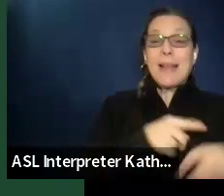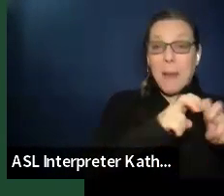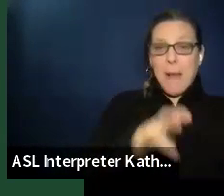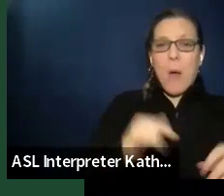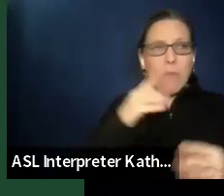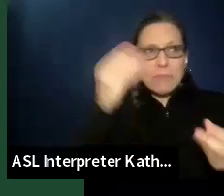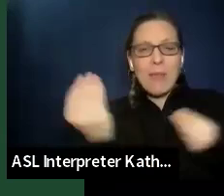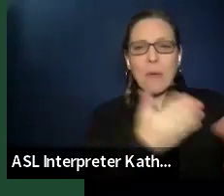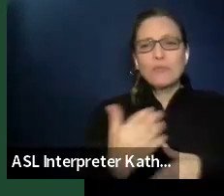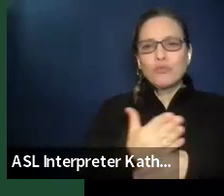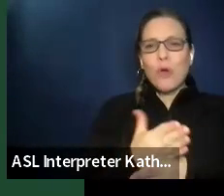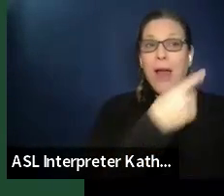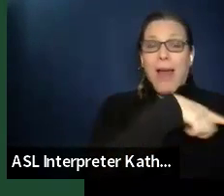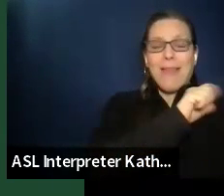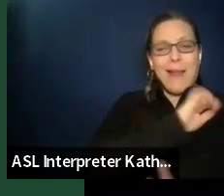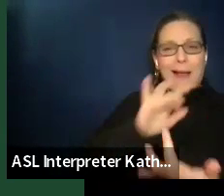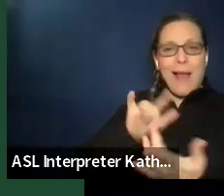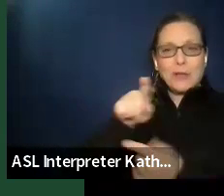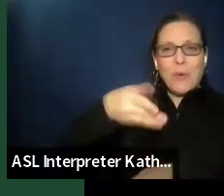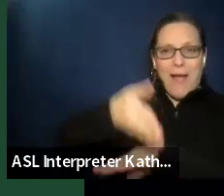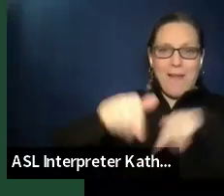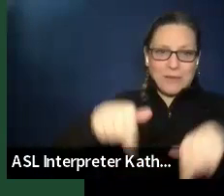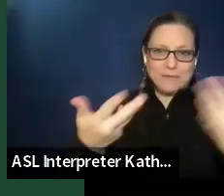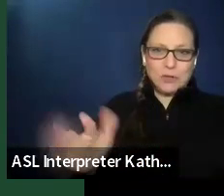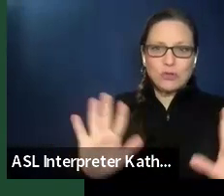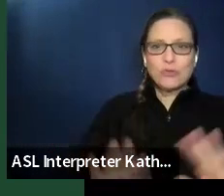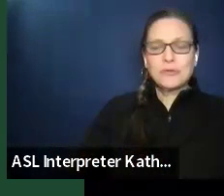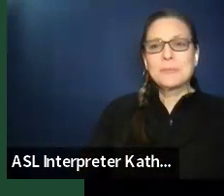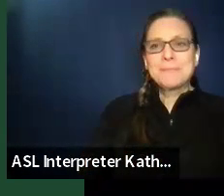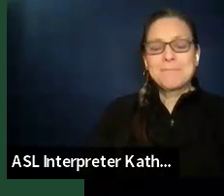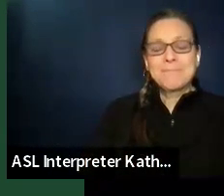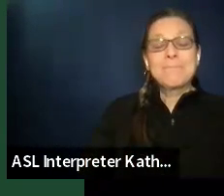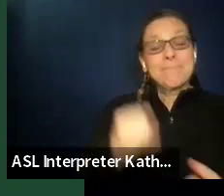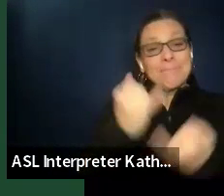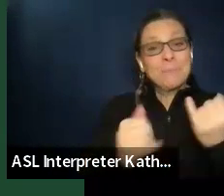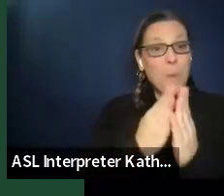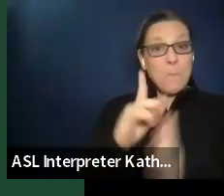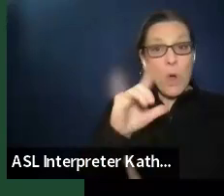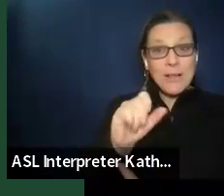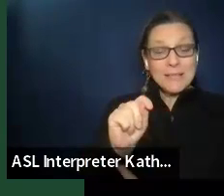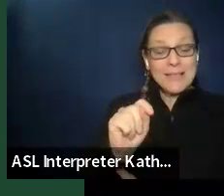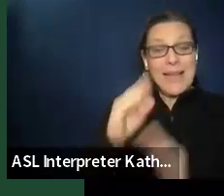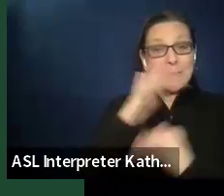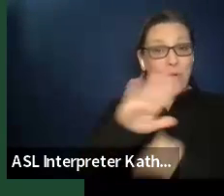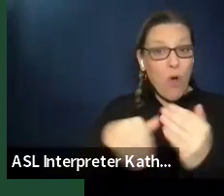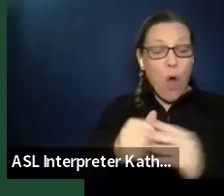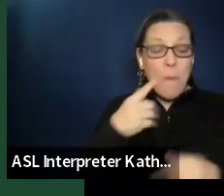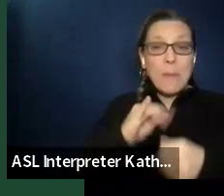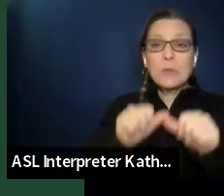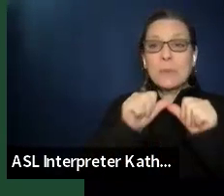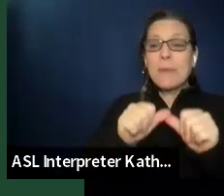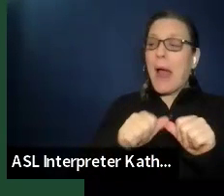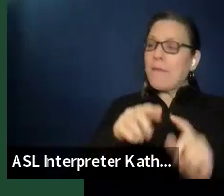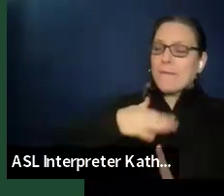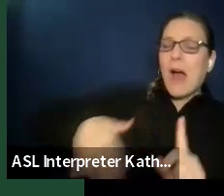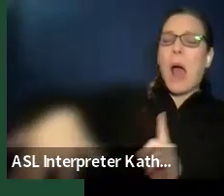panelists so they can follow up with you after the webinar. And finally, Booklist expects all participants to maintain an